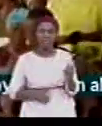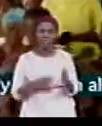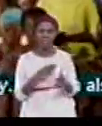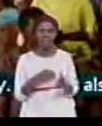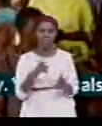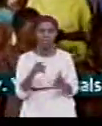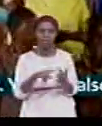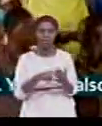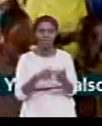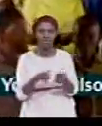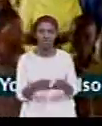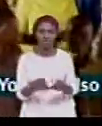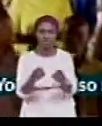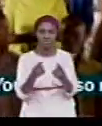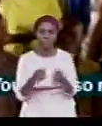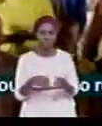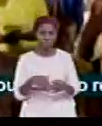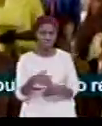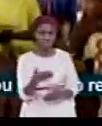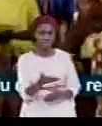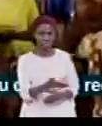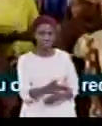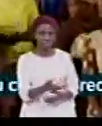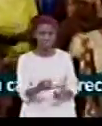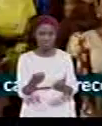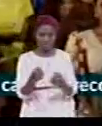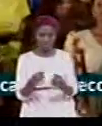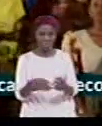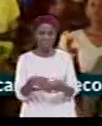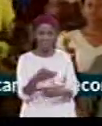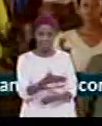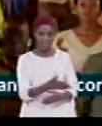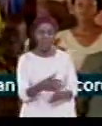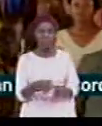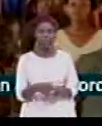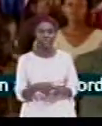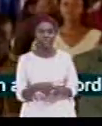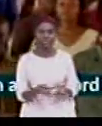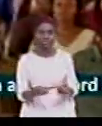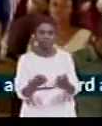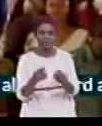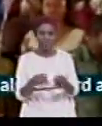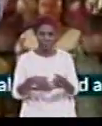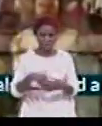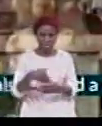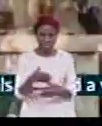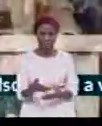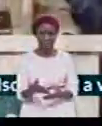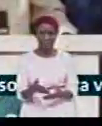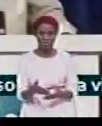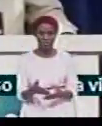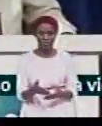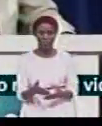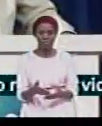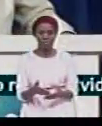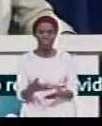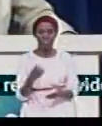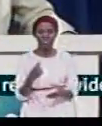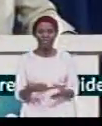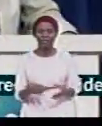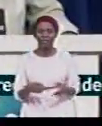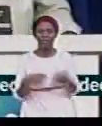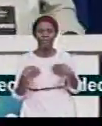out. You come out. You come out. You come out. The healing virtue